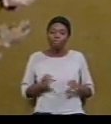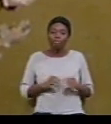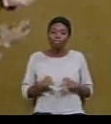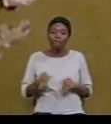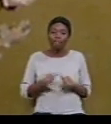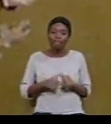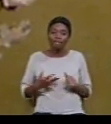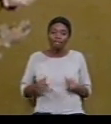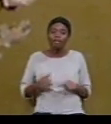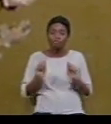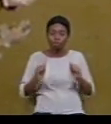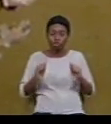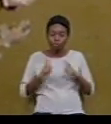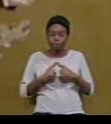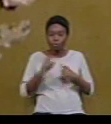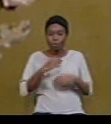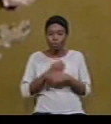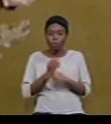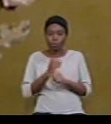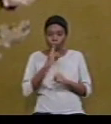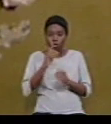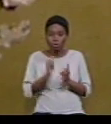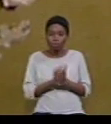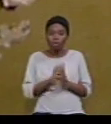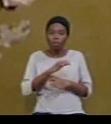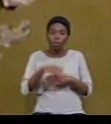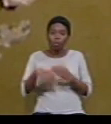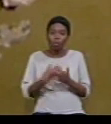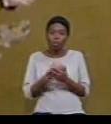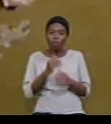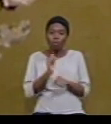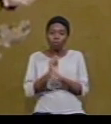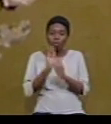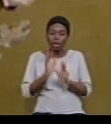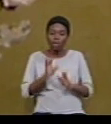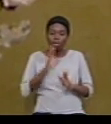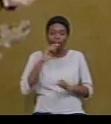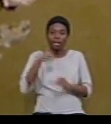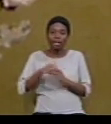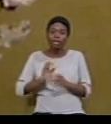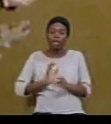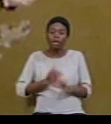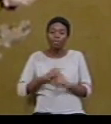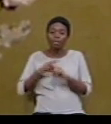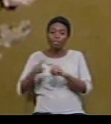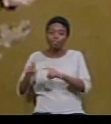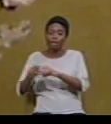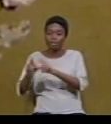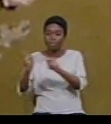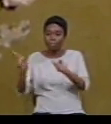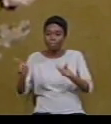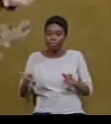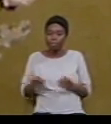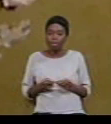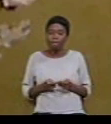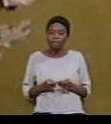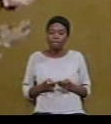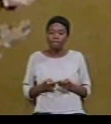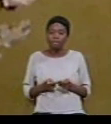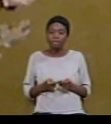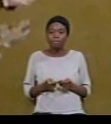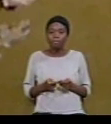all workers are in our various locations.